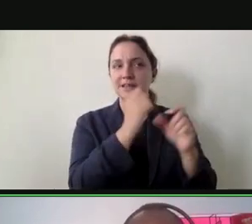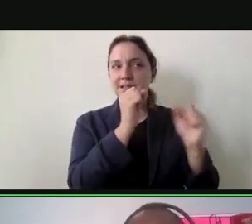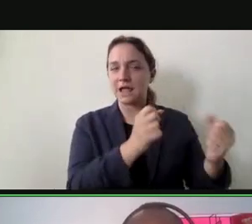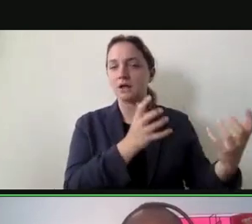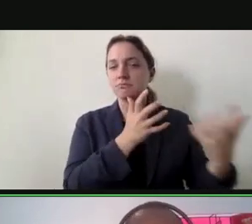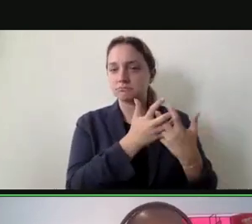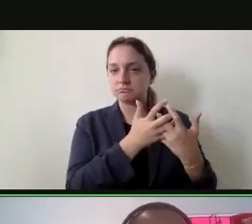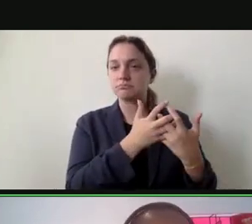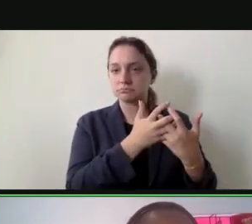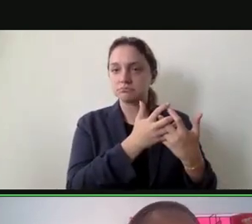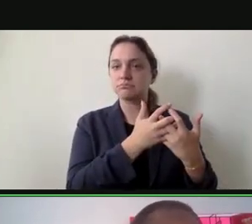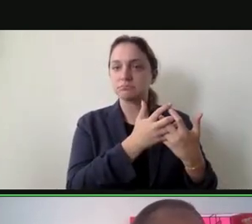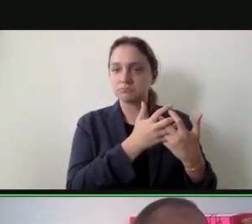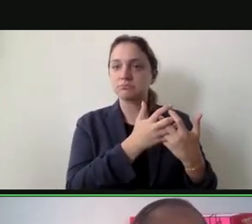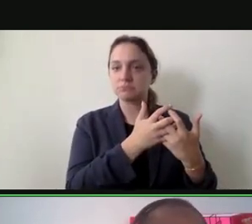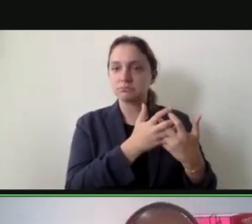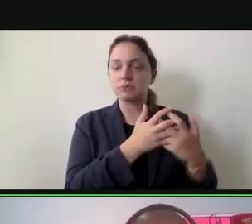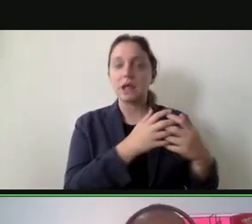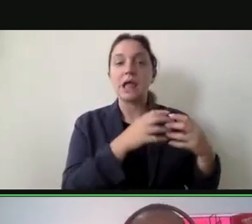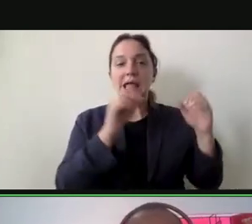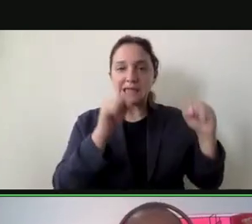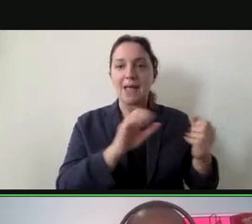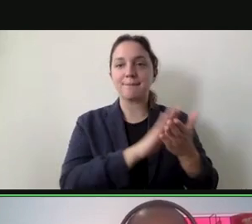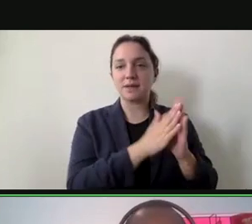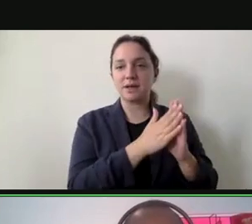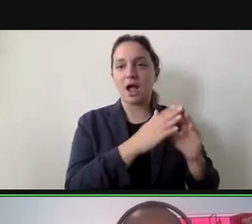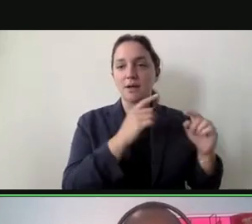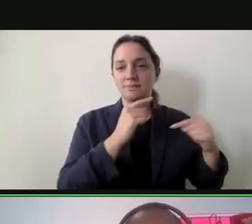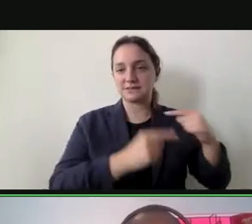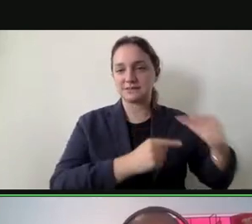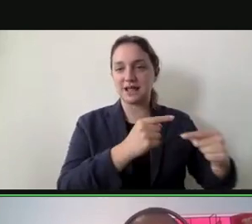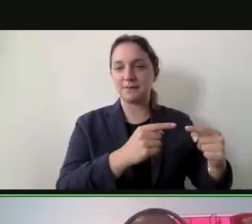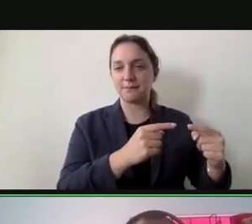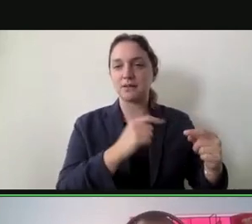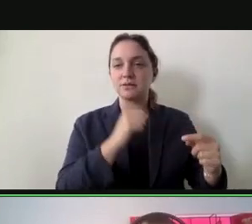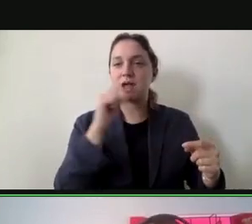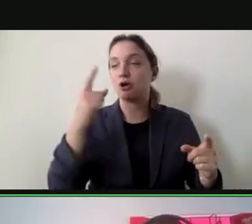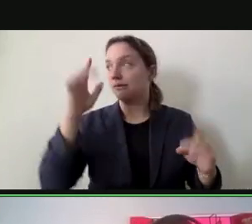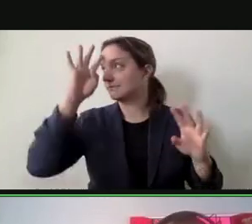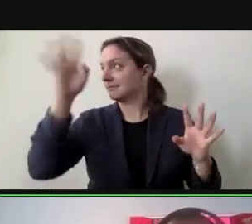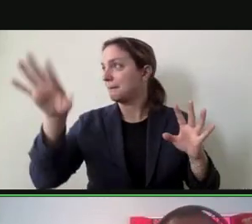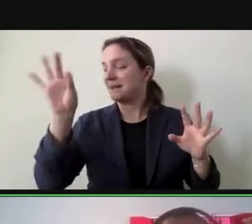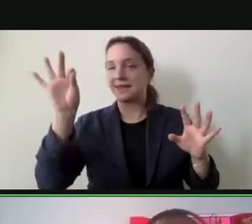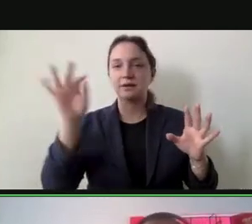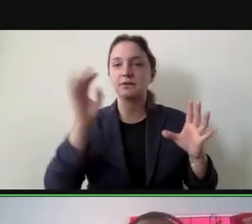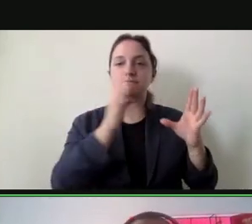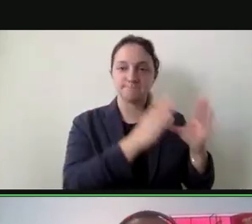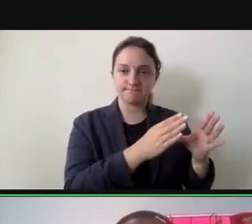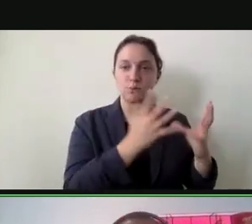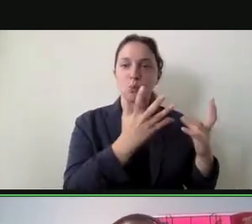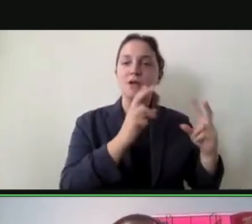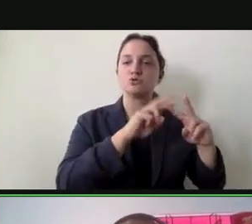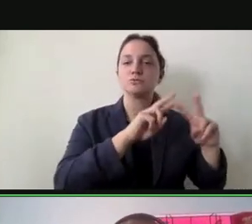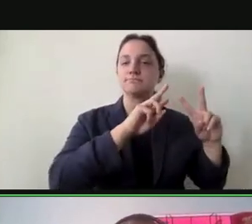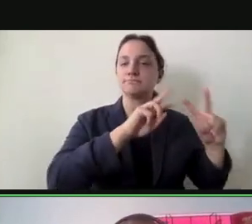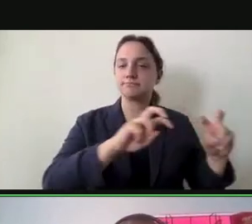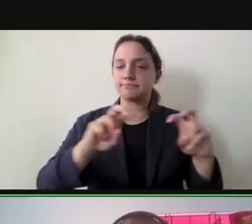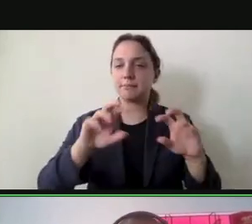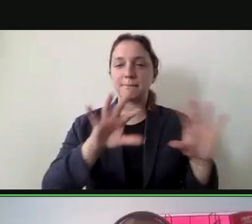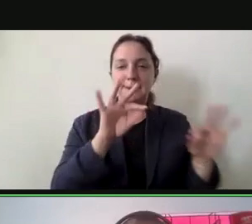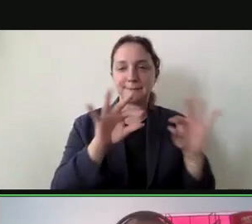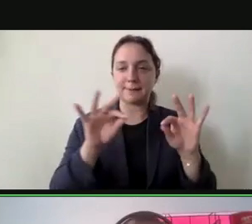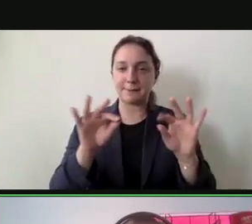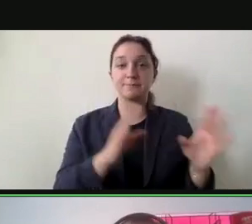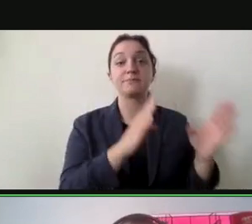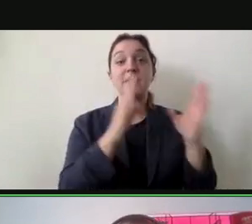make sense in terms of sustainability for all of these buildings. We want to do that on a building by building basis. We then want to be able